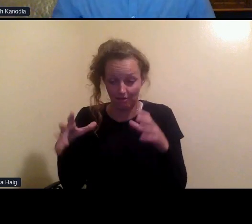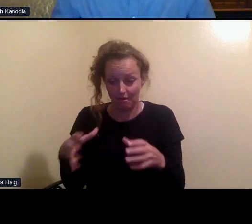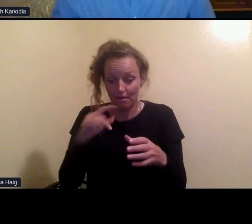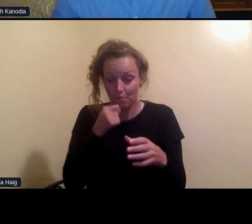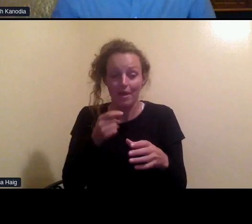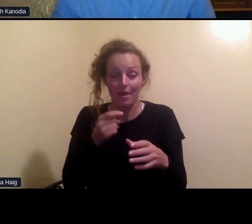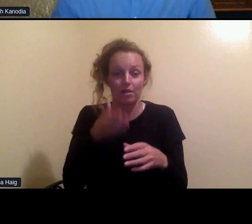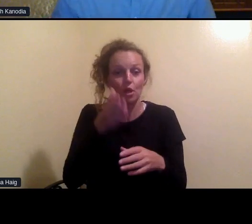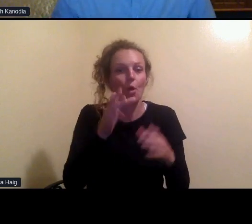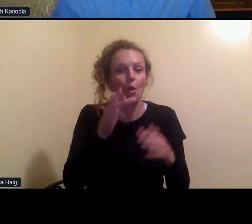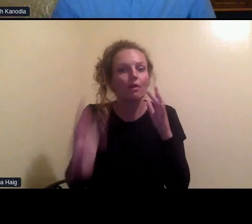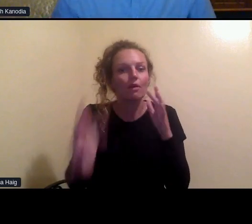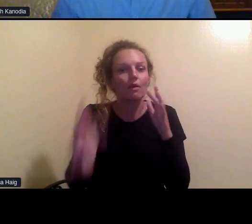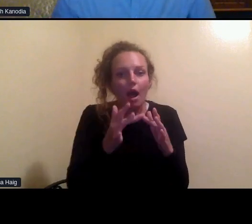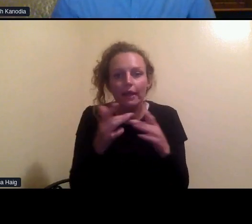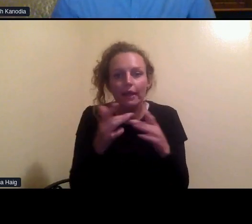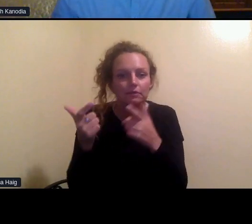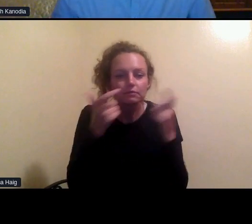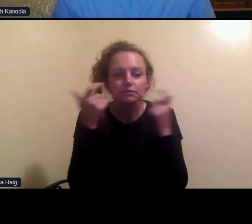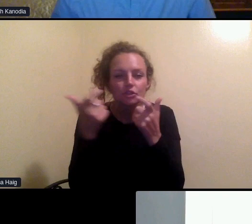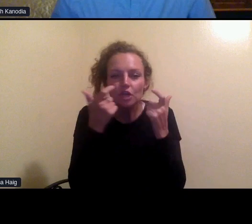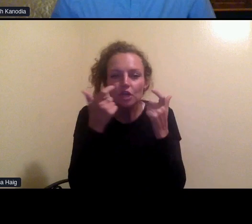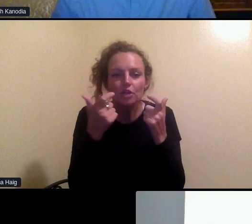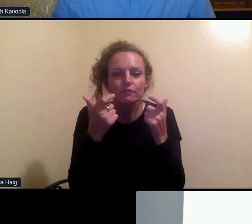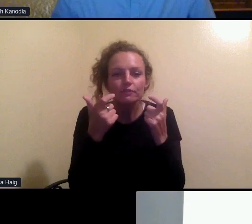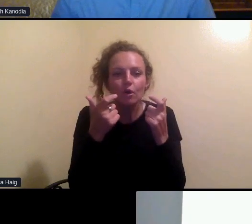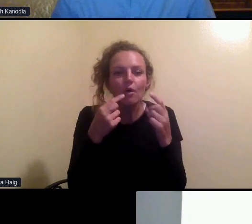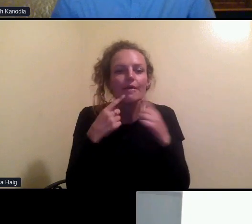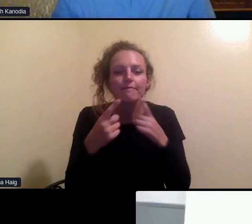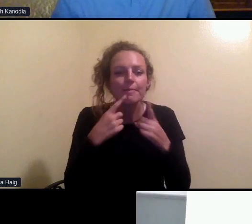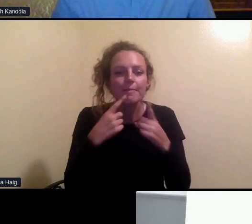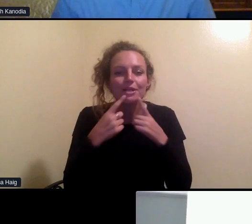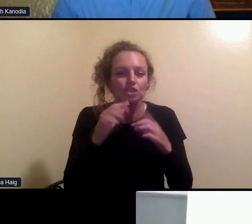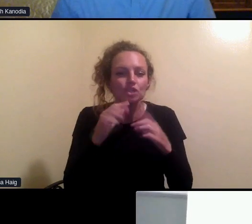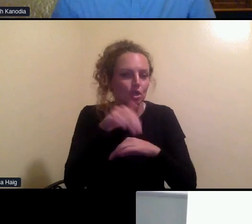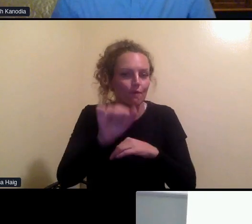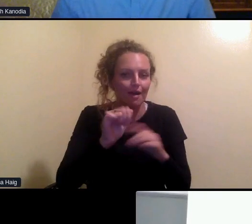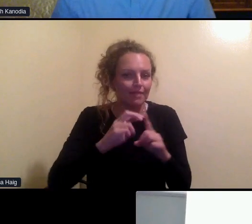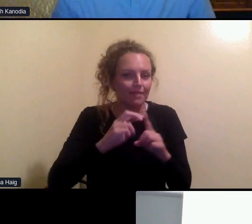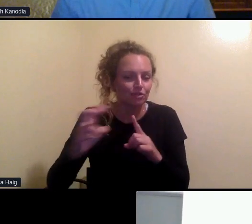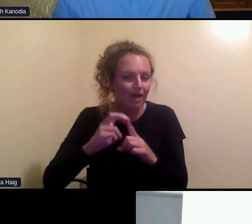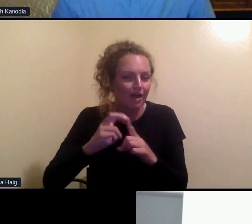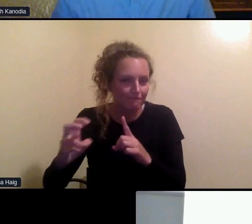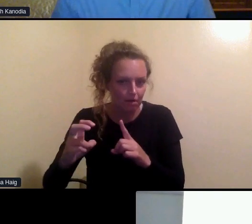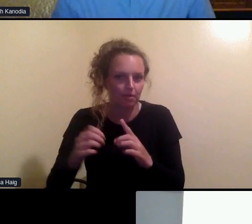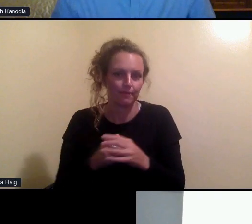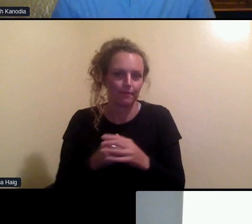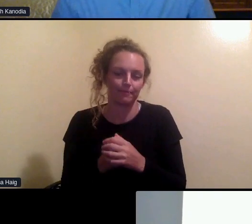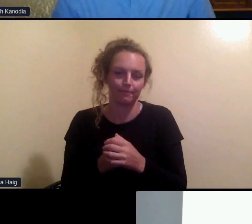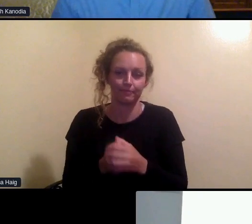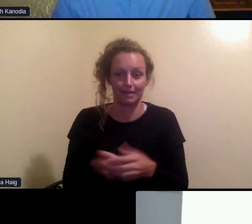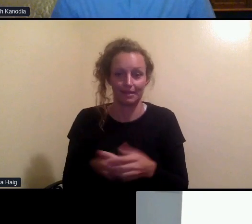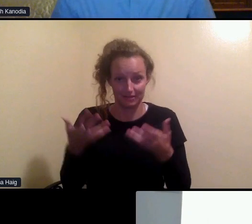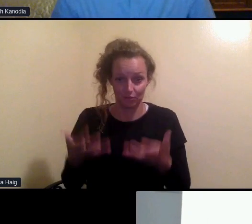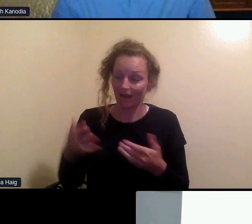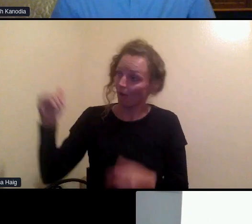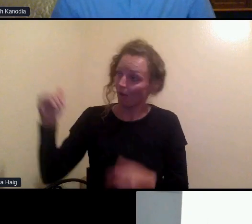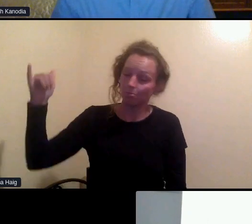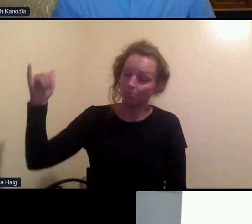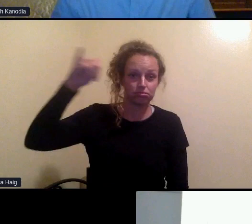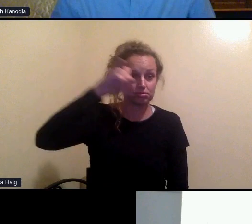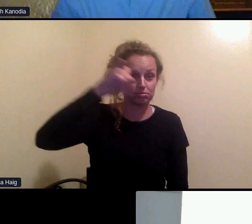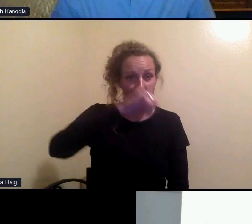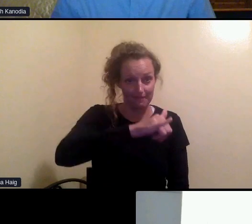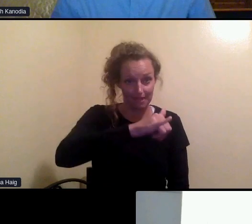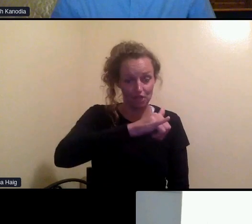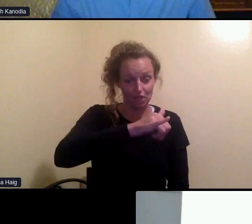getting on the web to look and see what they're doing and see accessibility. So right now in aviation, we're having the one-click campaign, which is